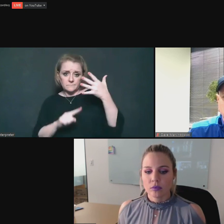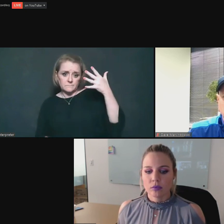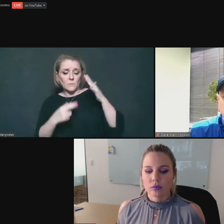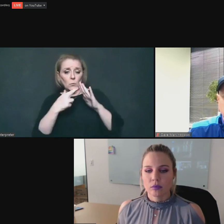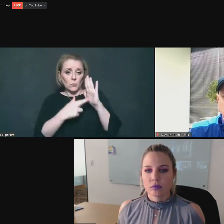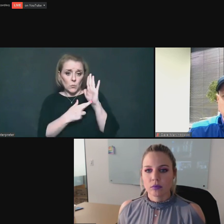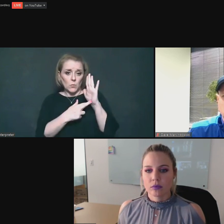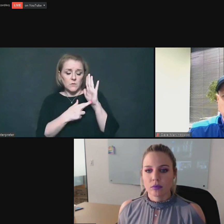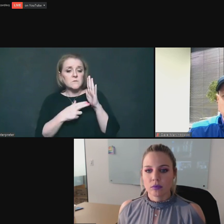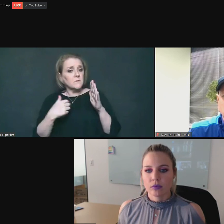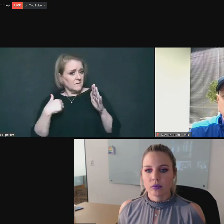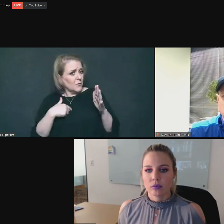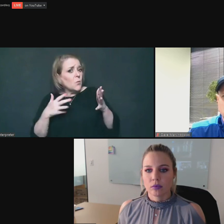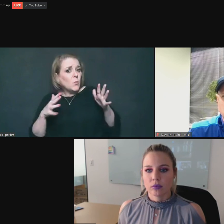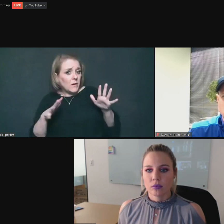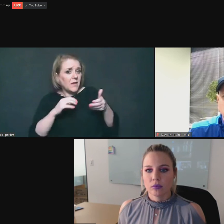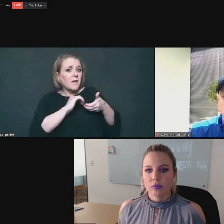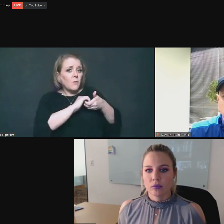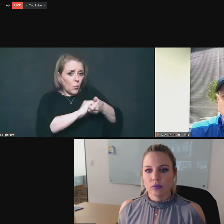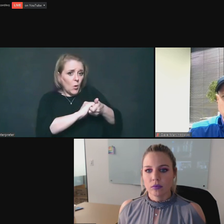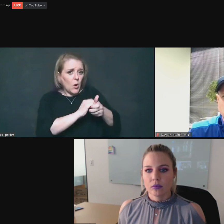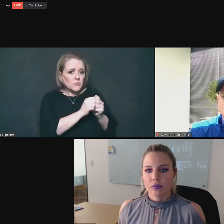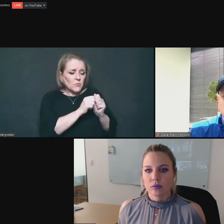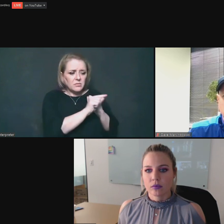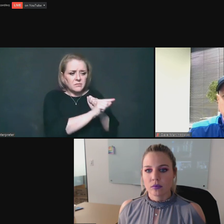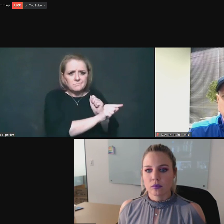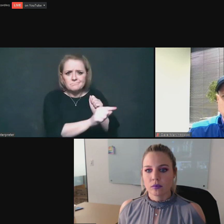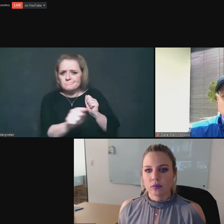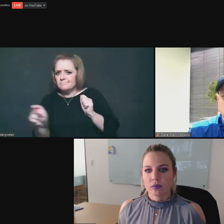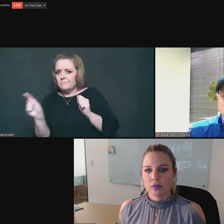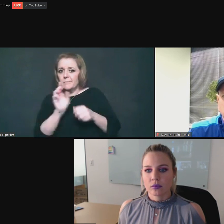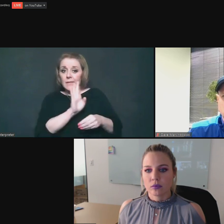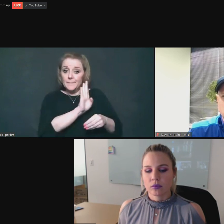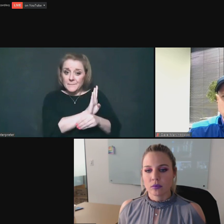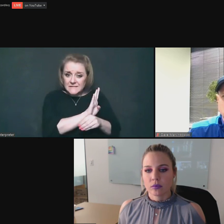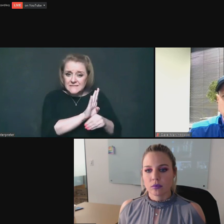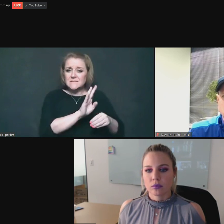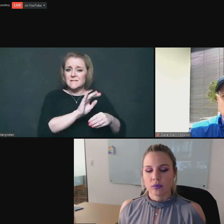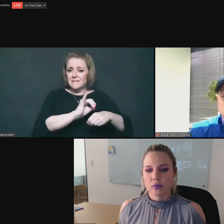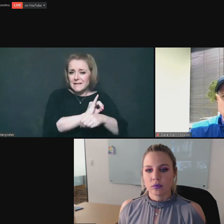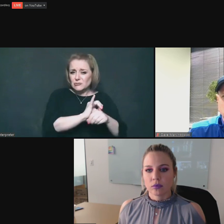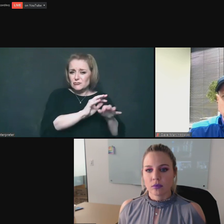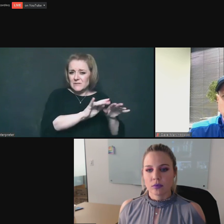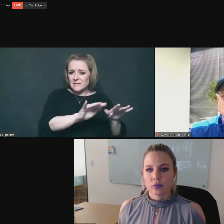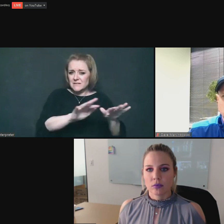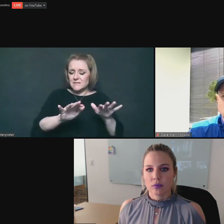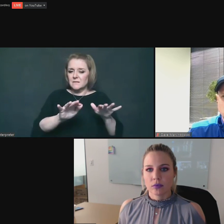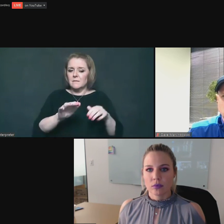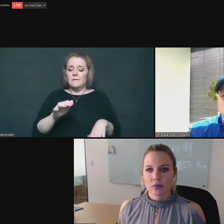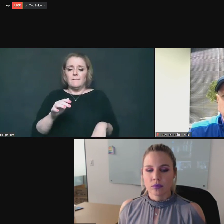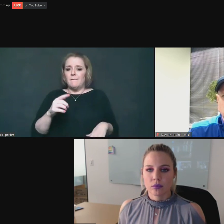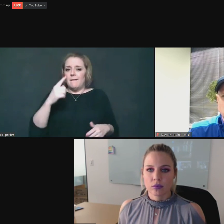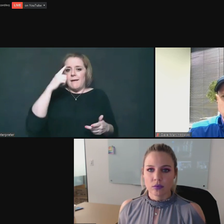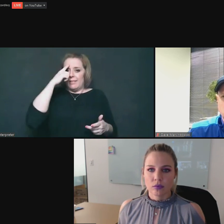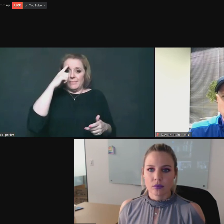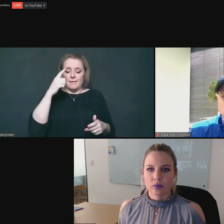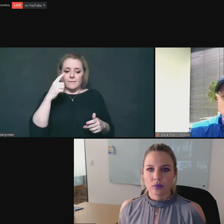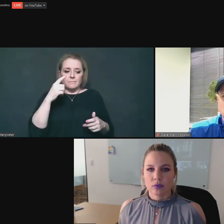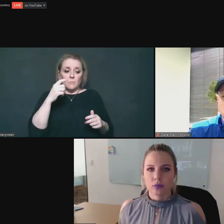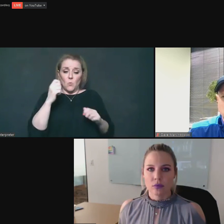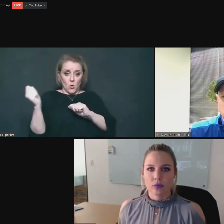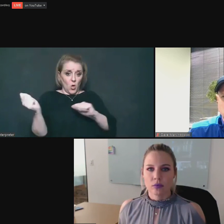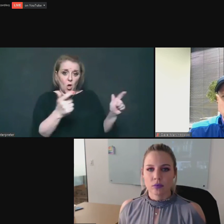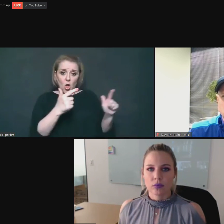of the business owners in that industry. And I don't know that I visited with one of them that didn't understand